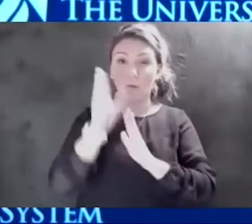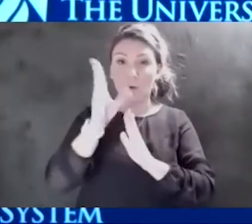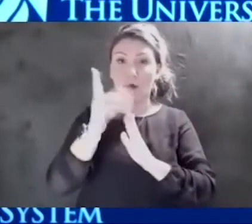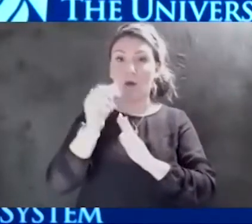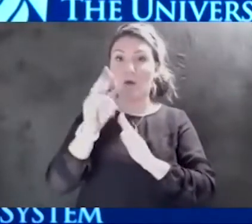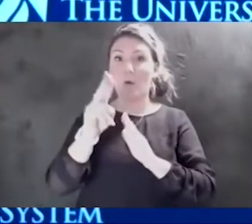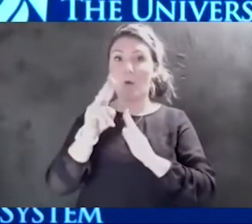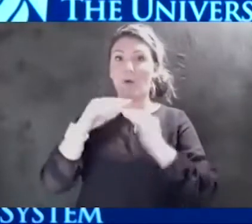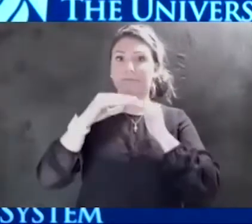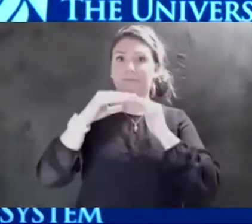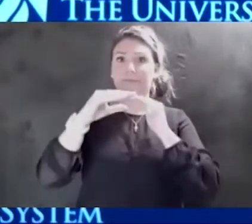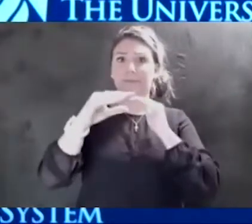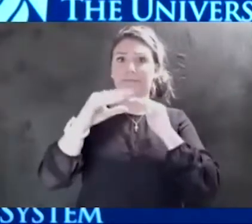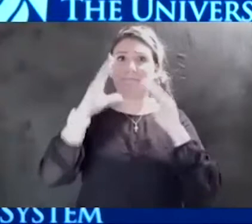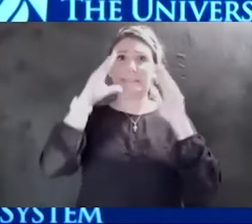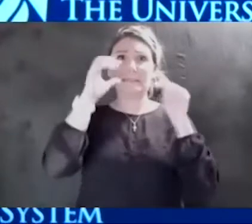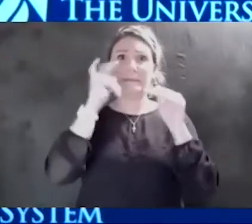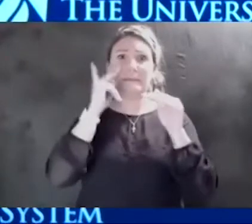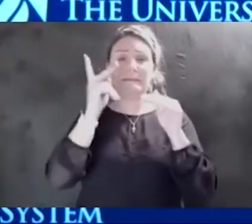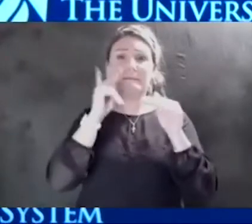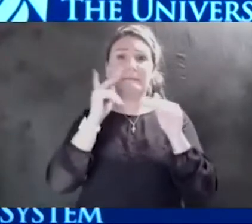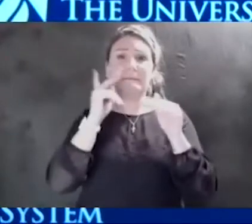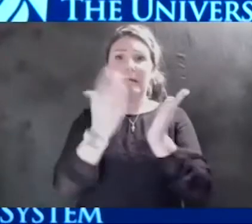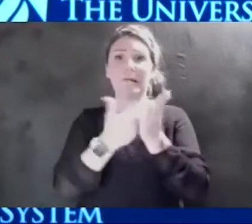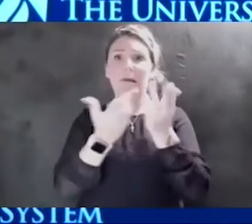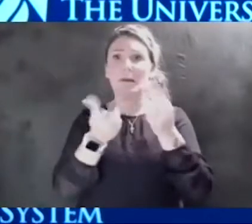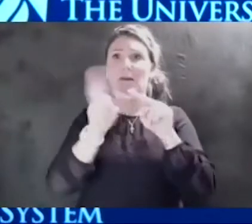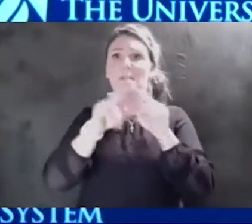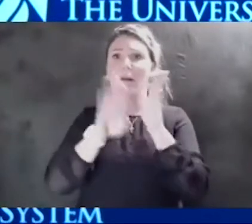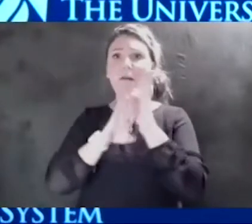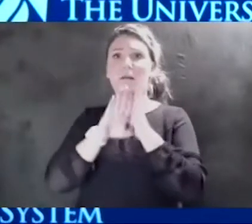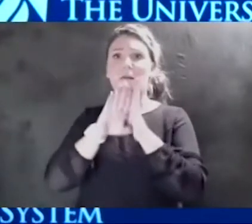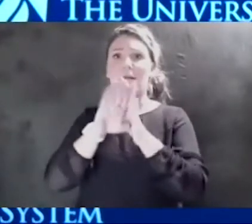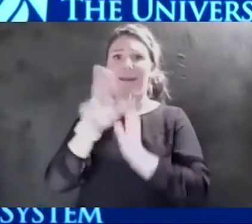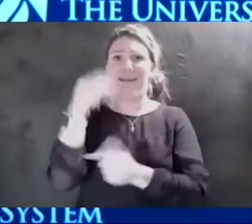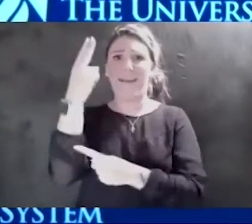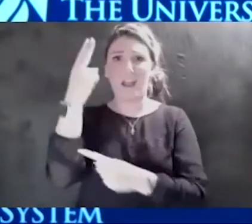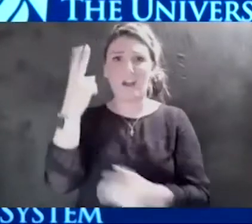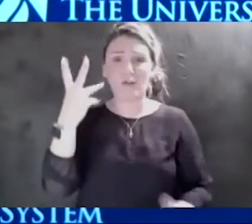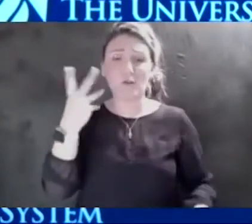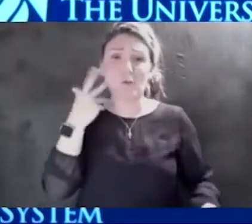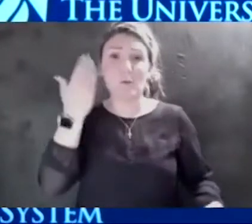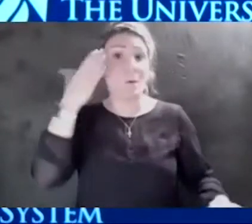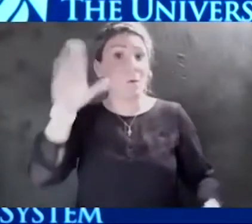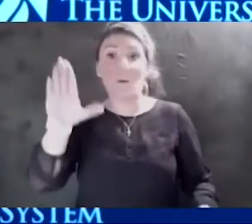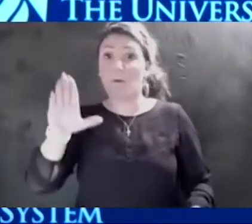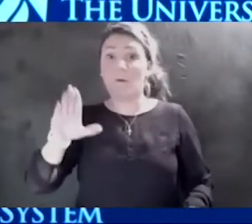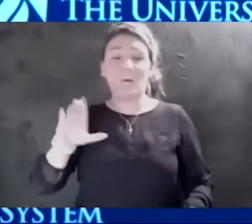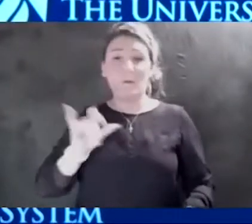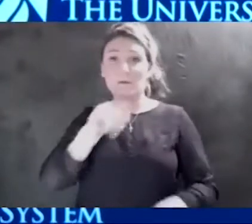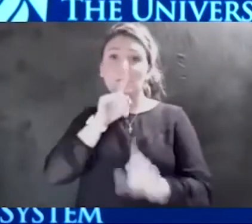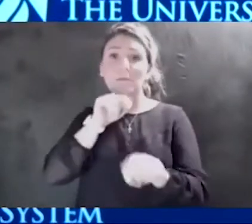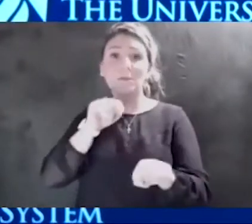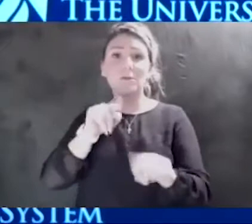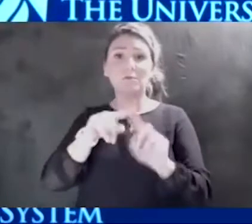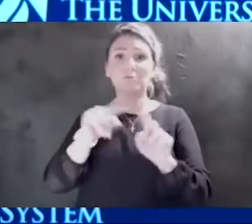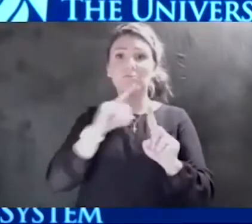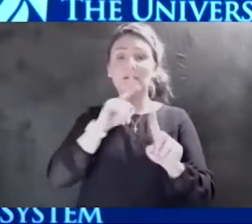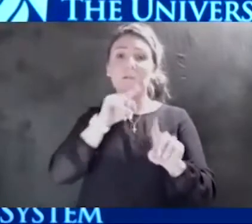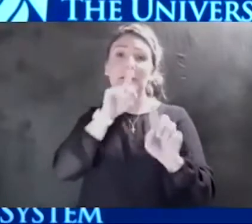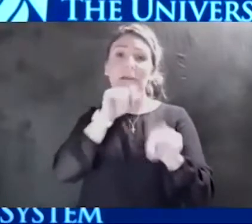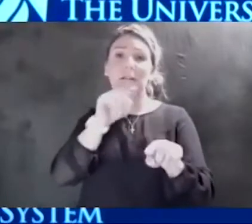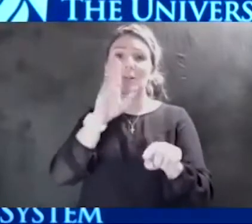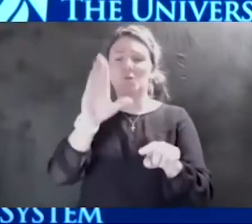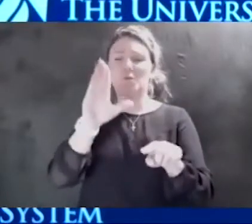expect to see another crest that'll be higher than this? We don't know the answer to that, but that answer will dictate what our